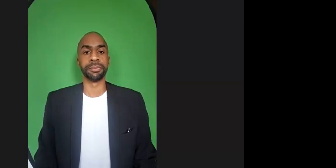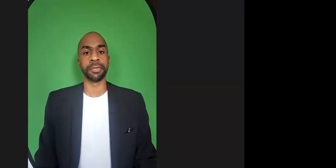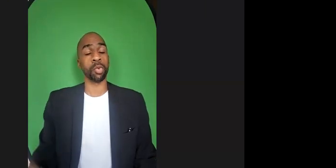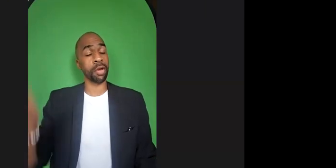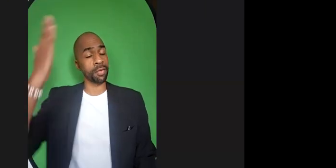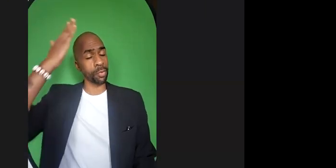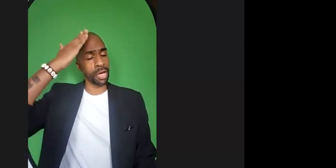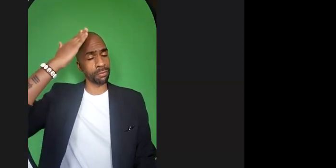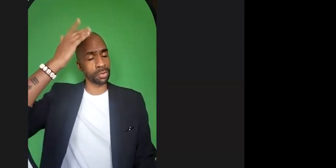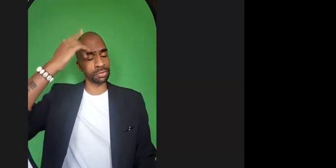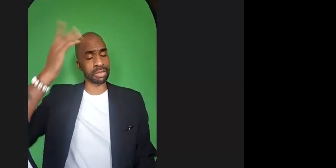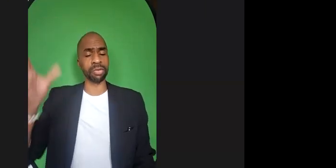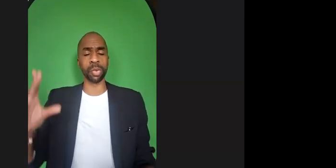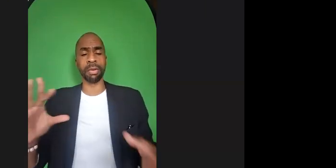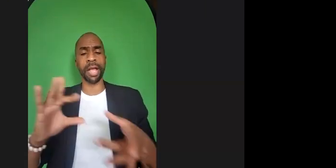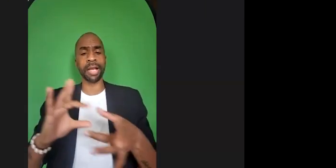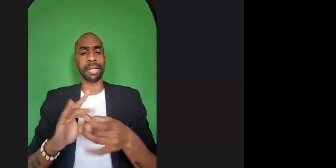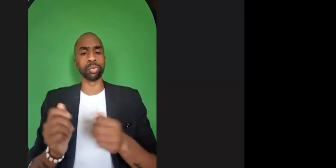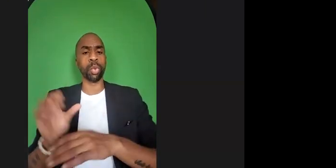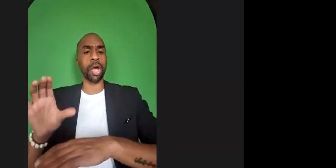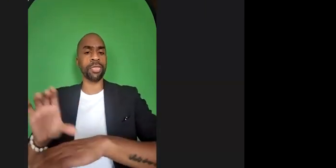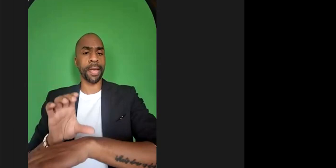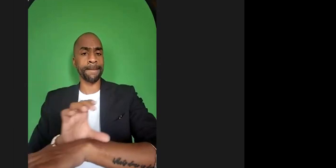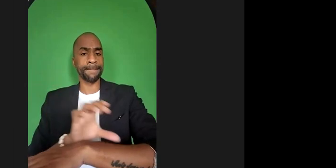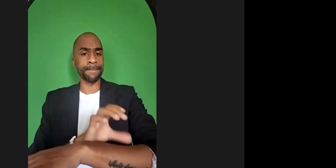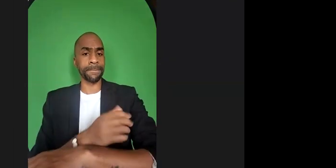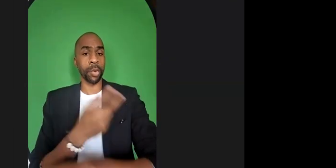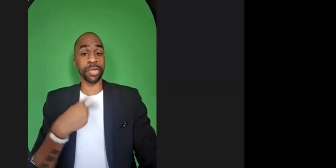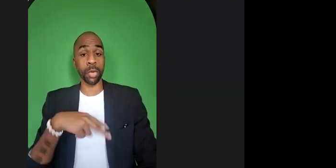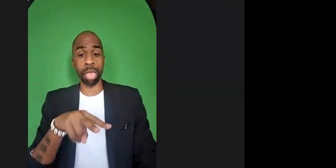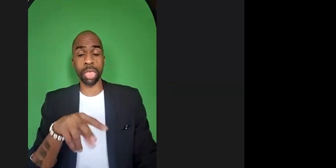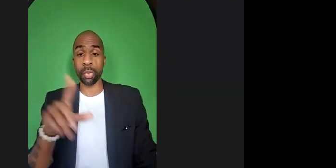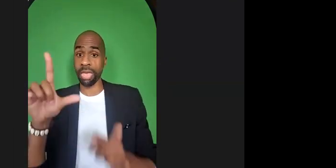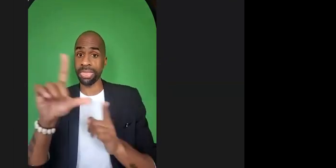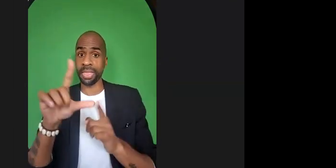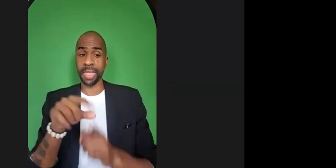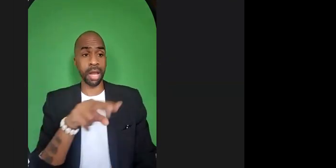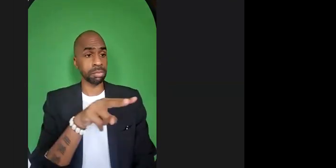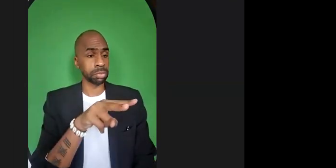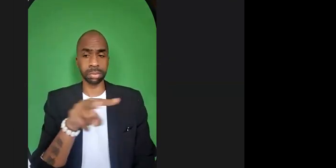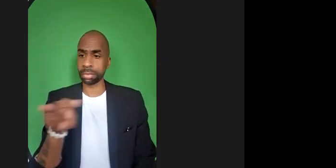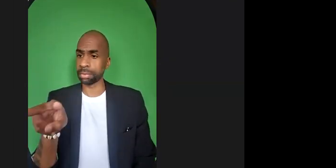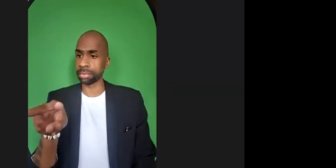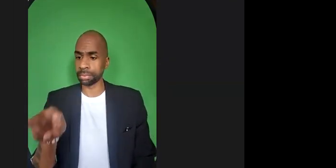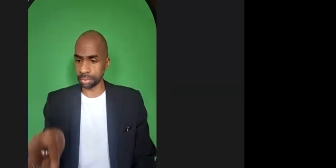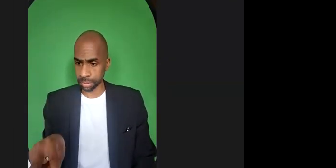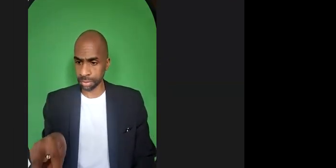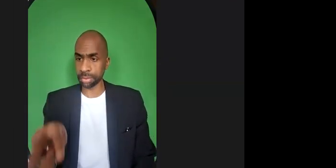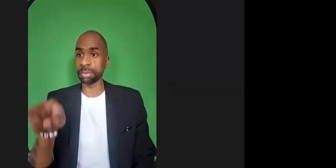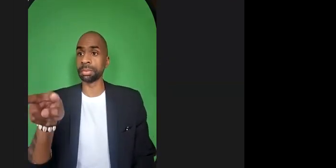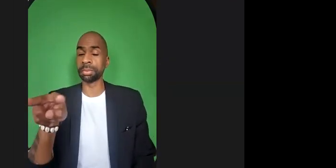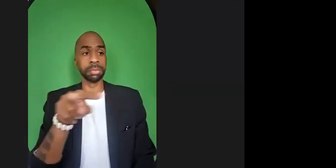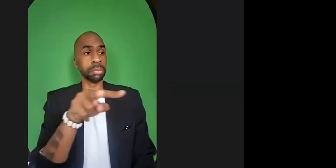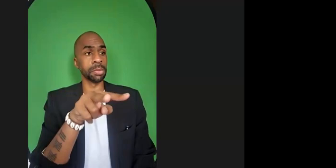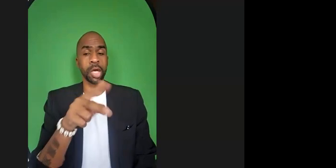then they're actually able to look at letters or words on the screen in order to have the computer then